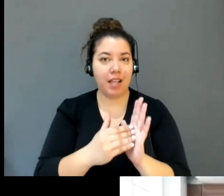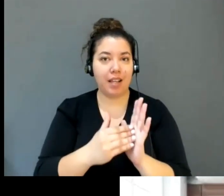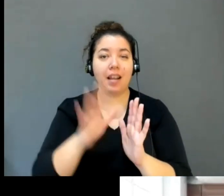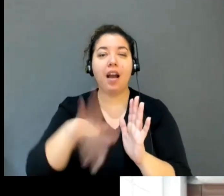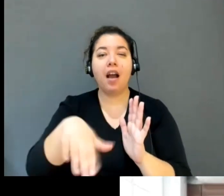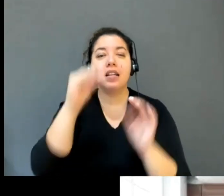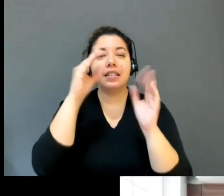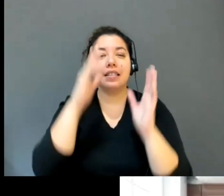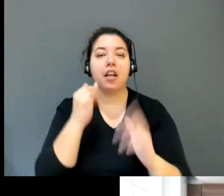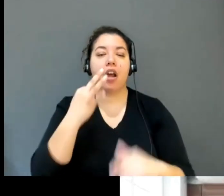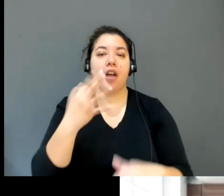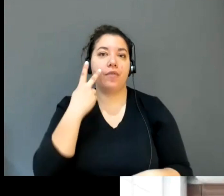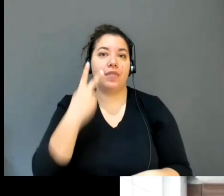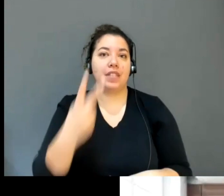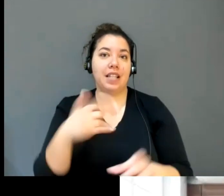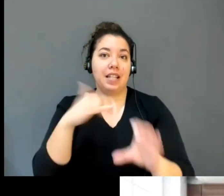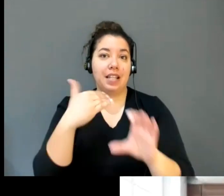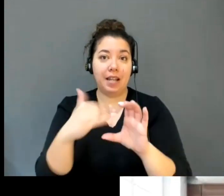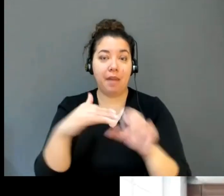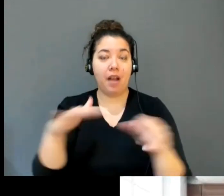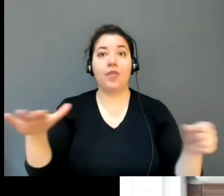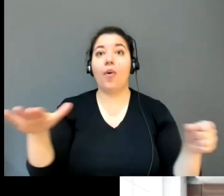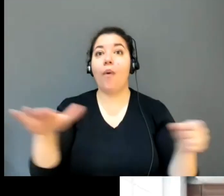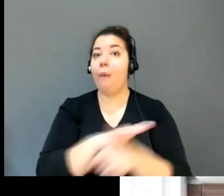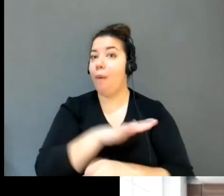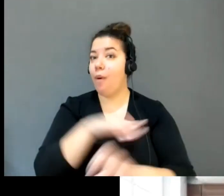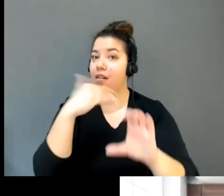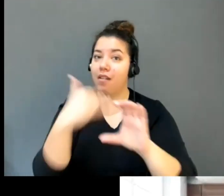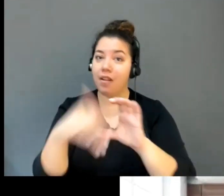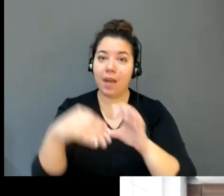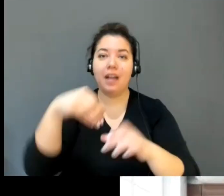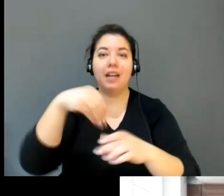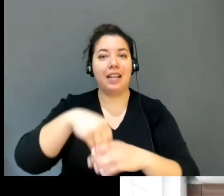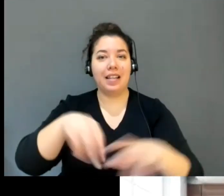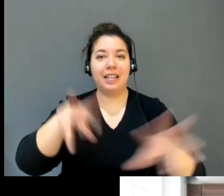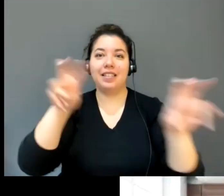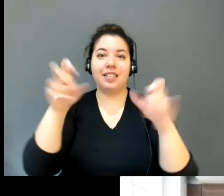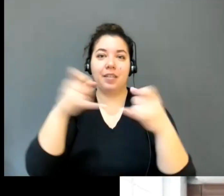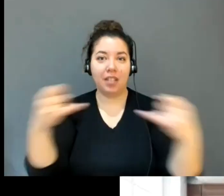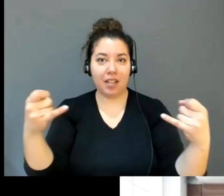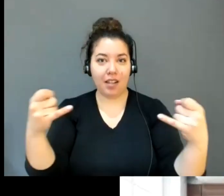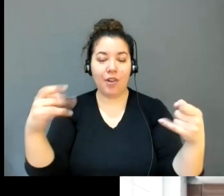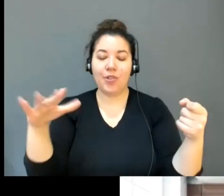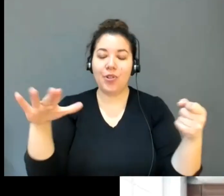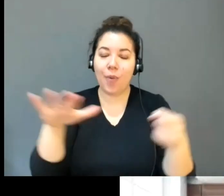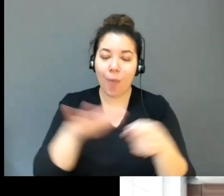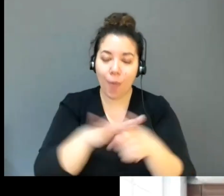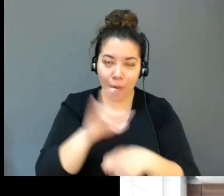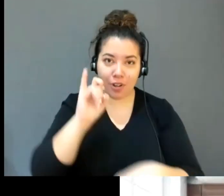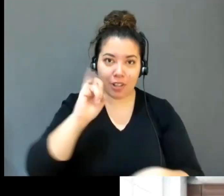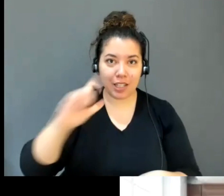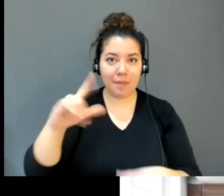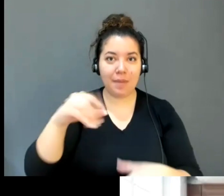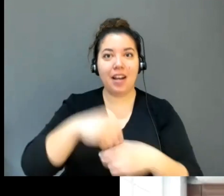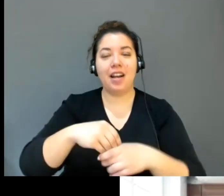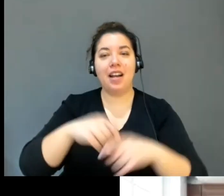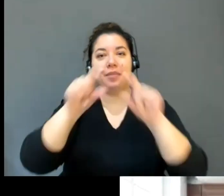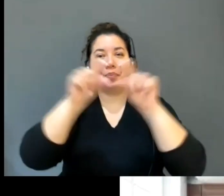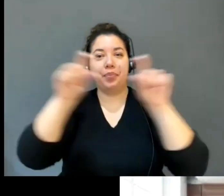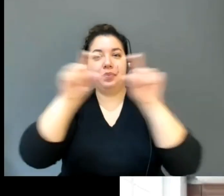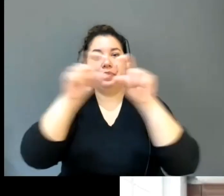student where the entire email, the message is in the subject line, the entire message, and there's nothing in the message